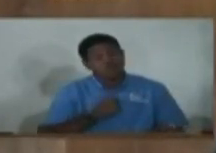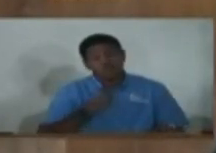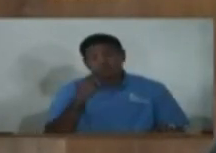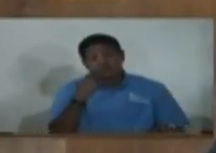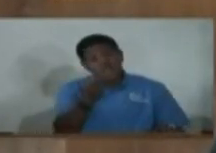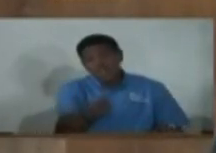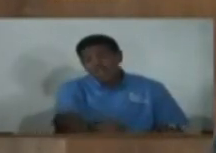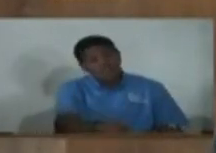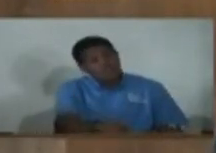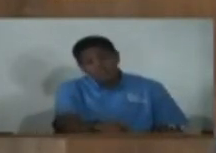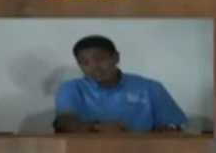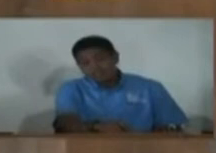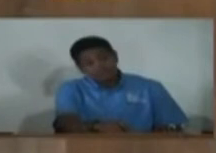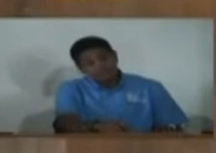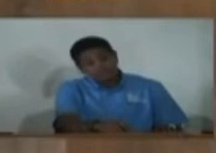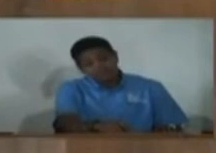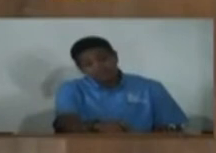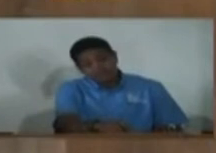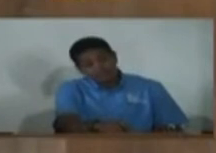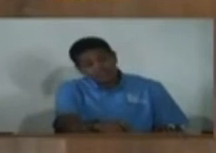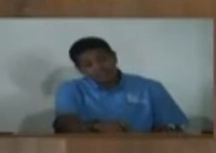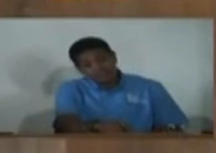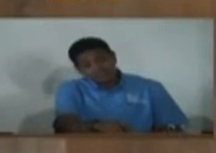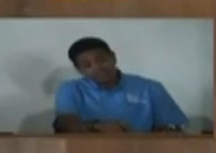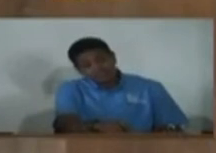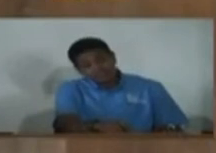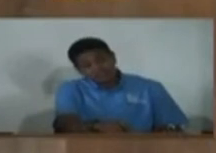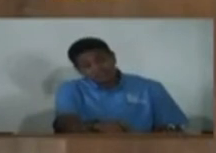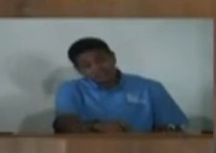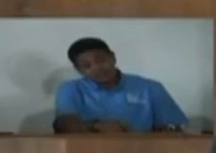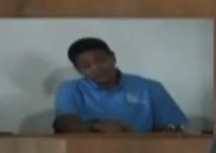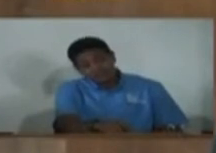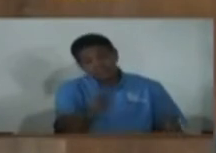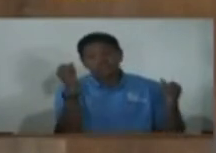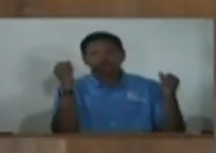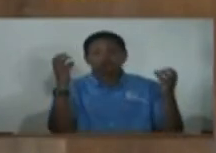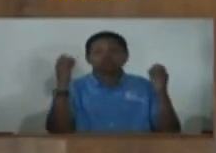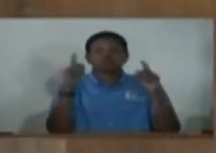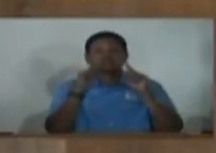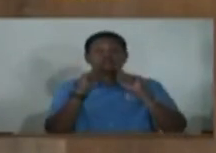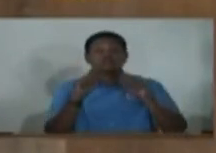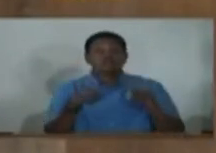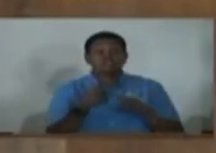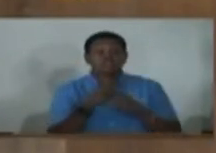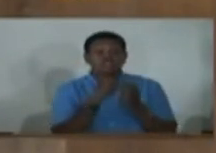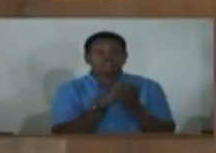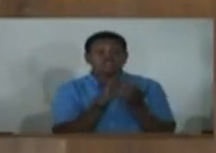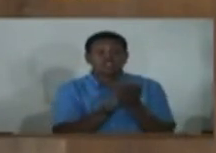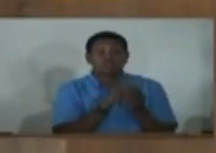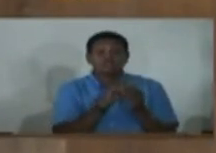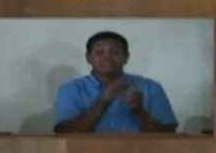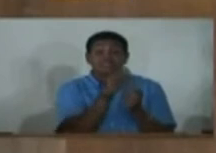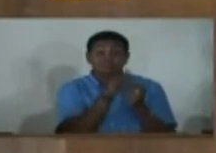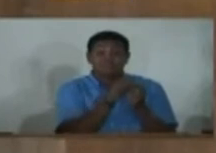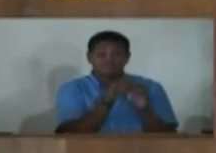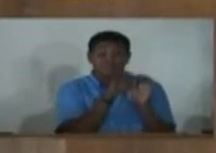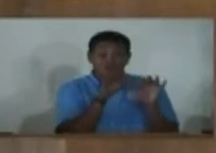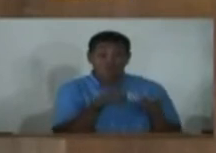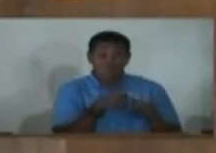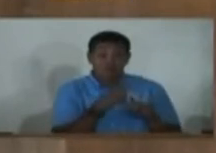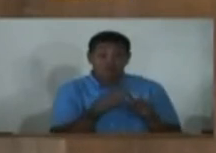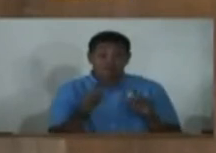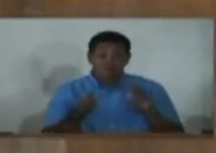know, the multiplicity of responses you get to documents in a particular form from the different